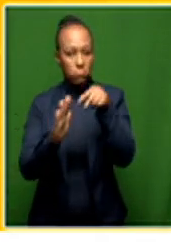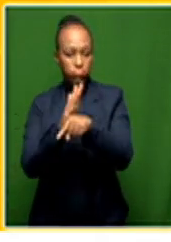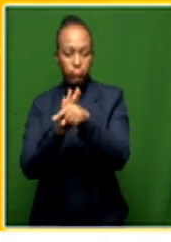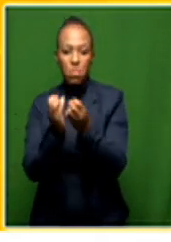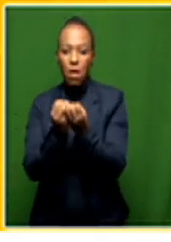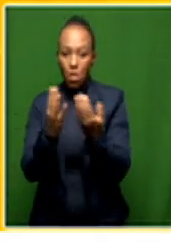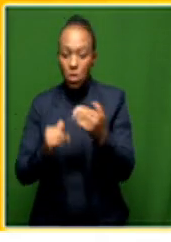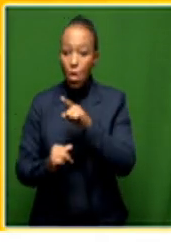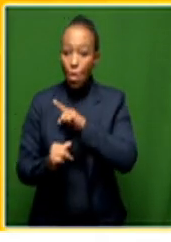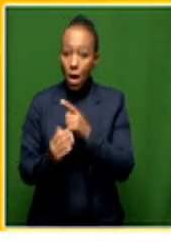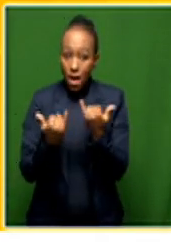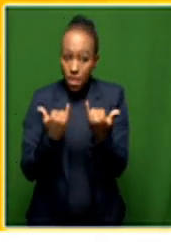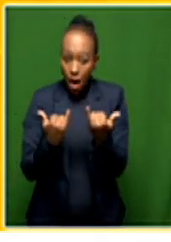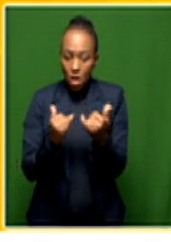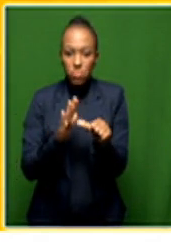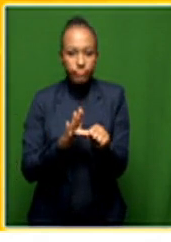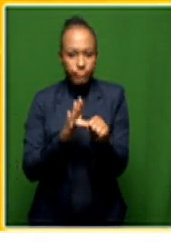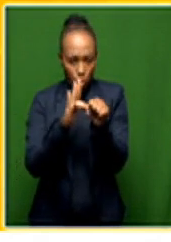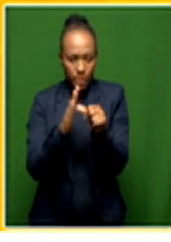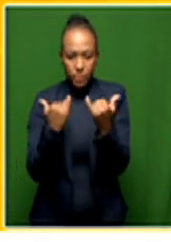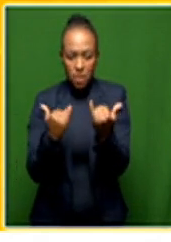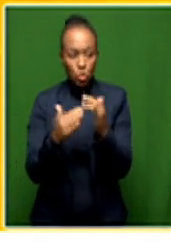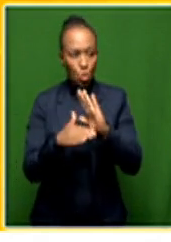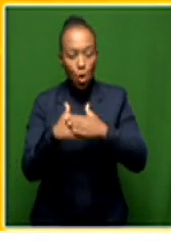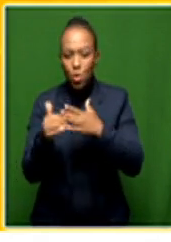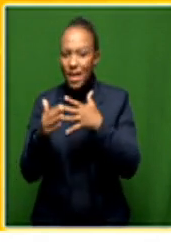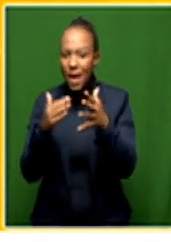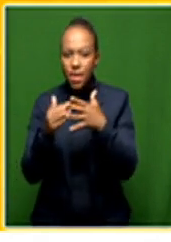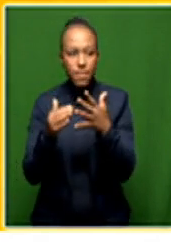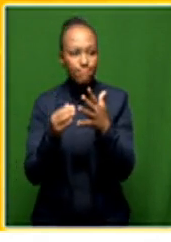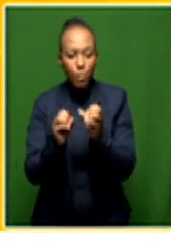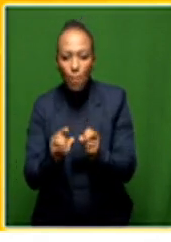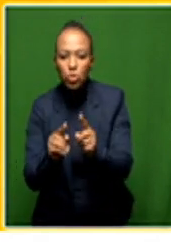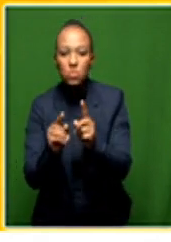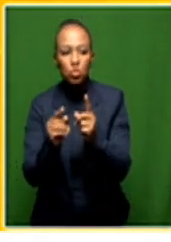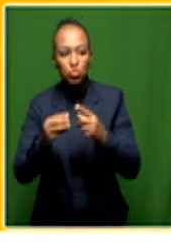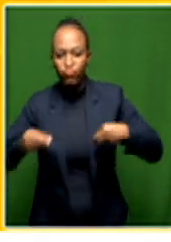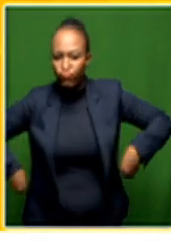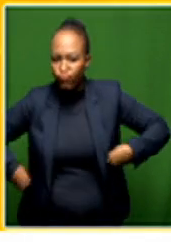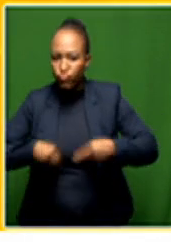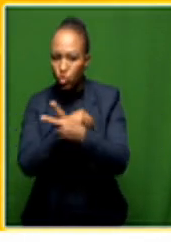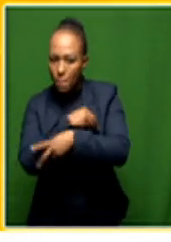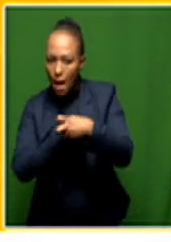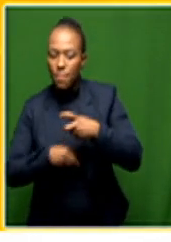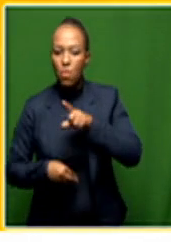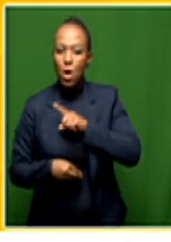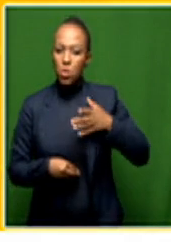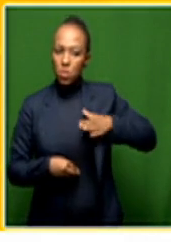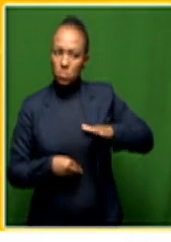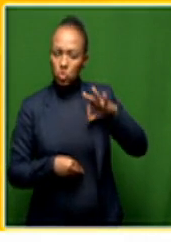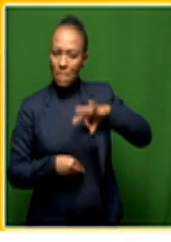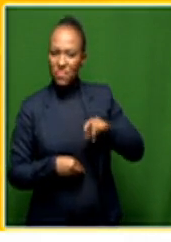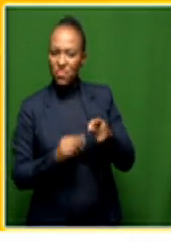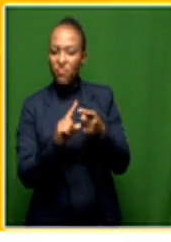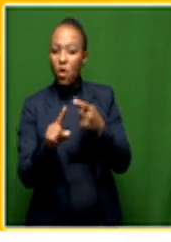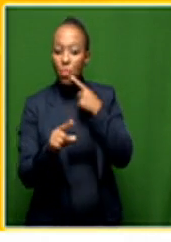it is important to close the gaps and the loopholes that can be exploited by those who want to benefit from this pandemic.